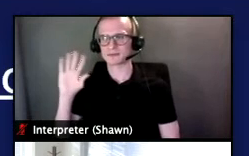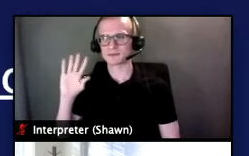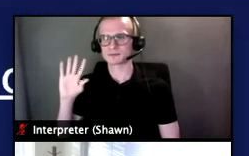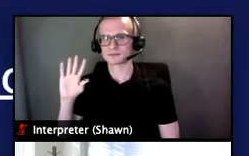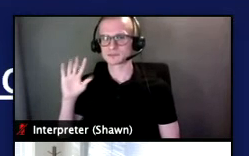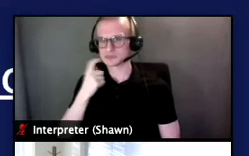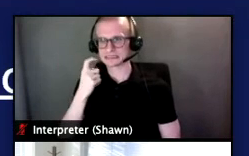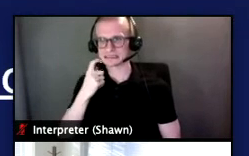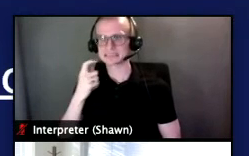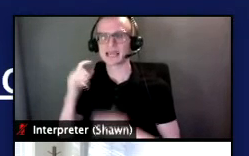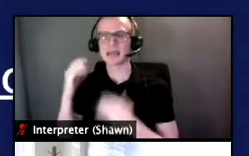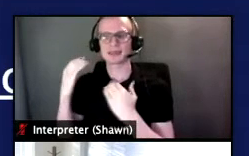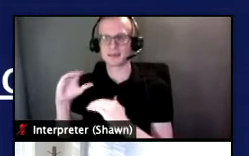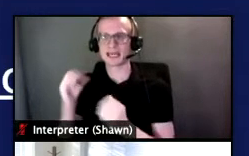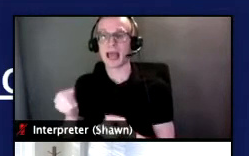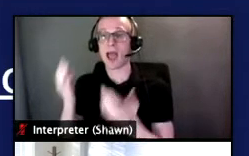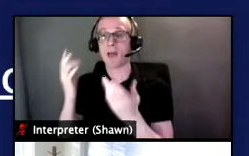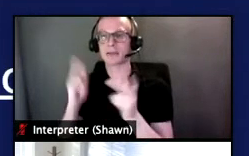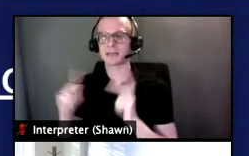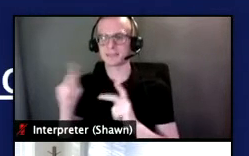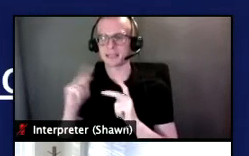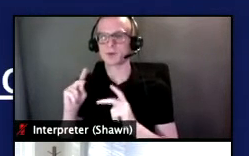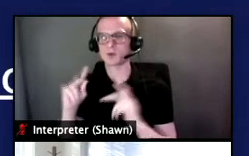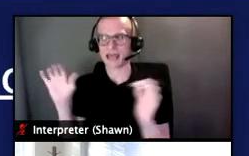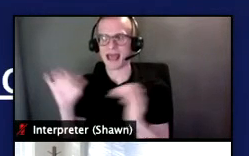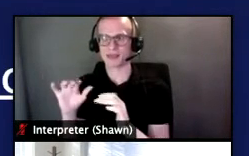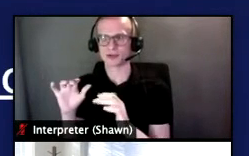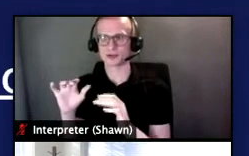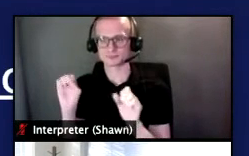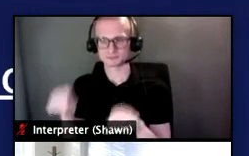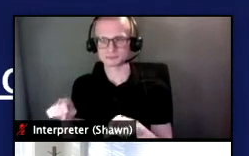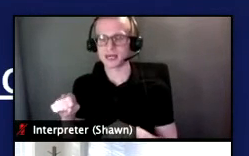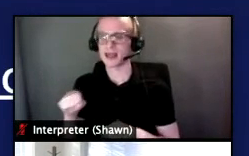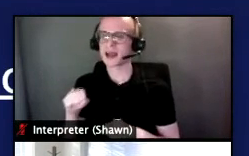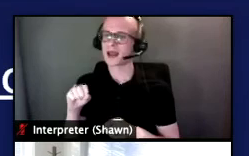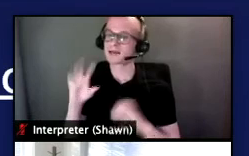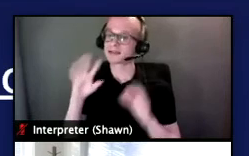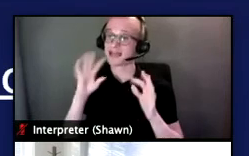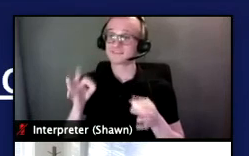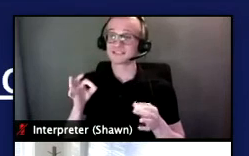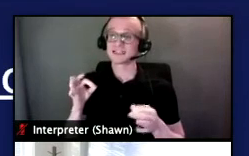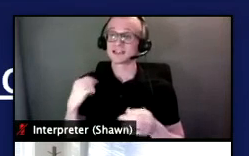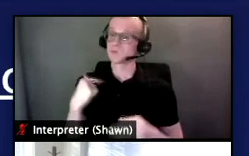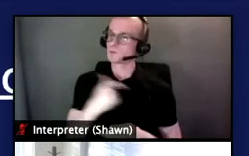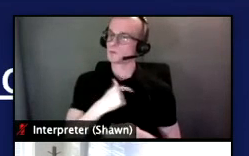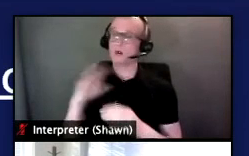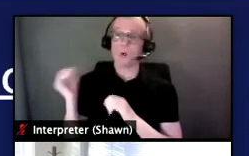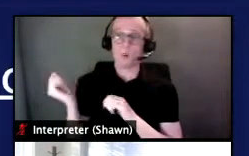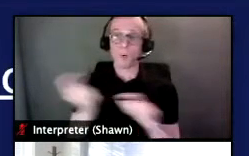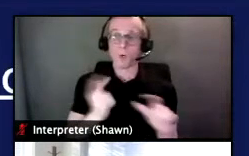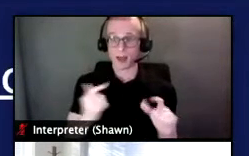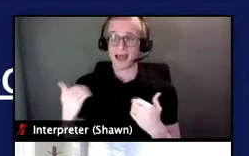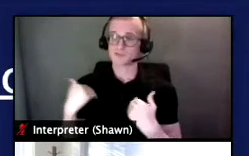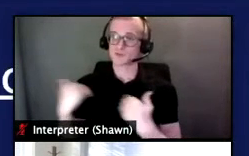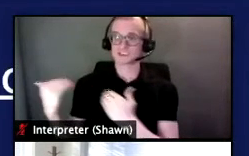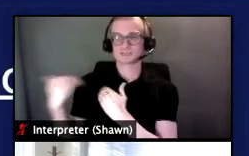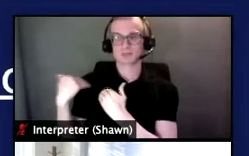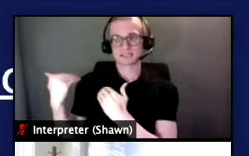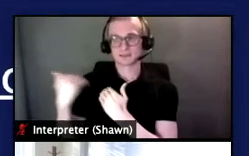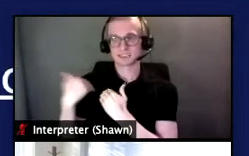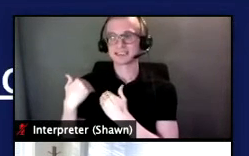certainly a plea on our part to do, each of us to do our best to keep ourselves from